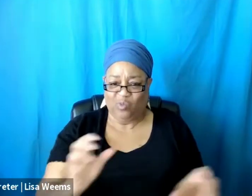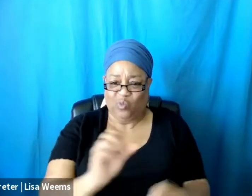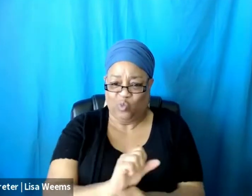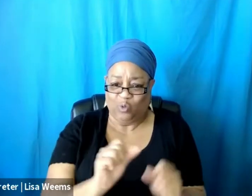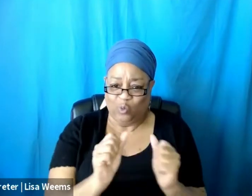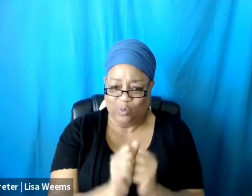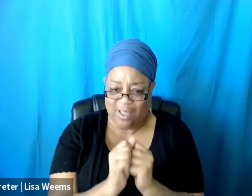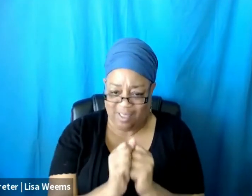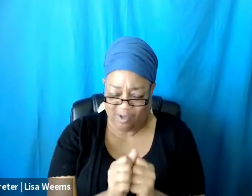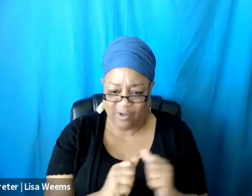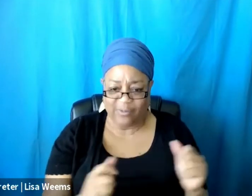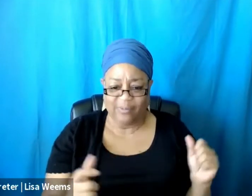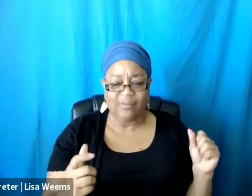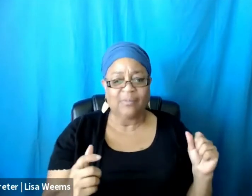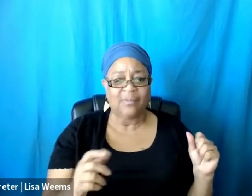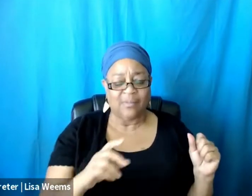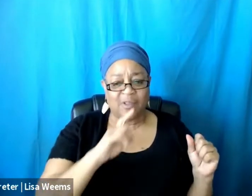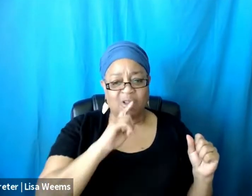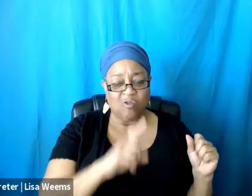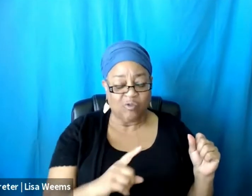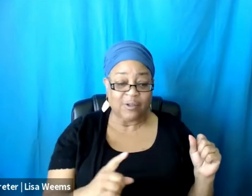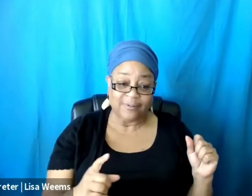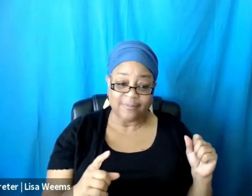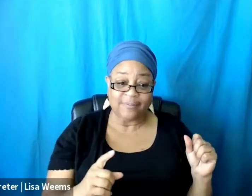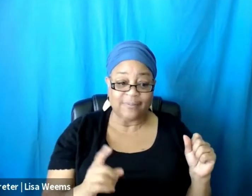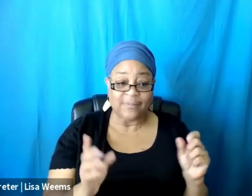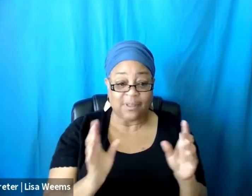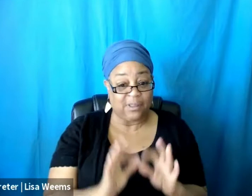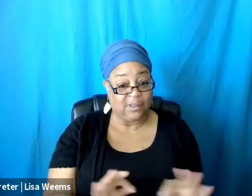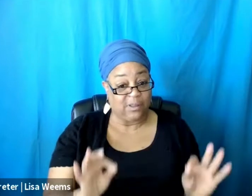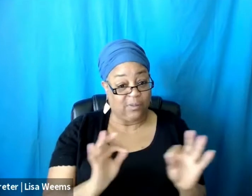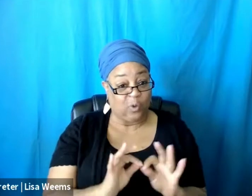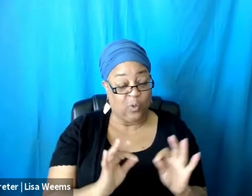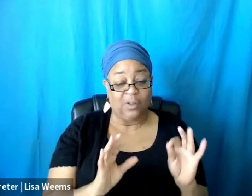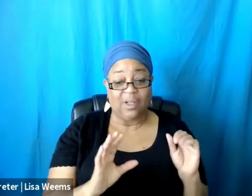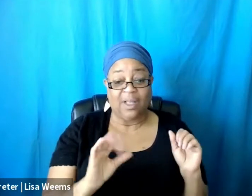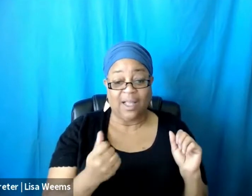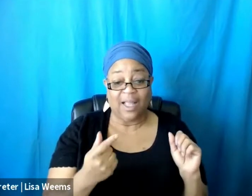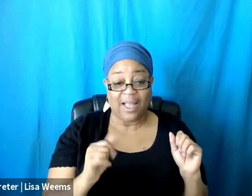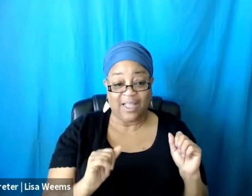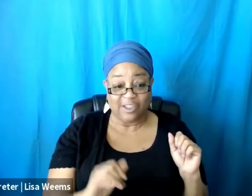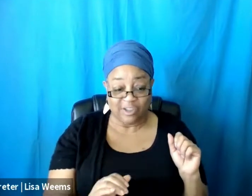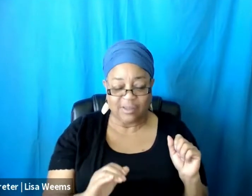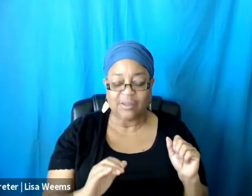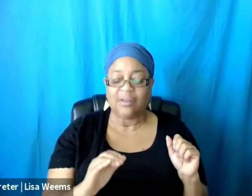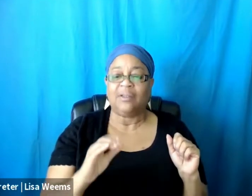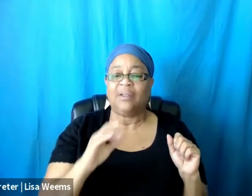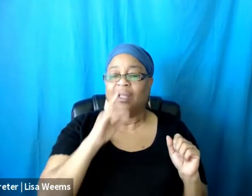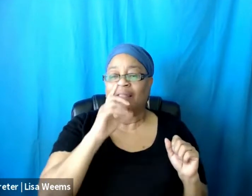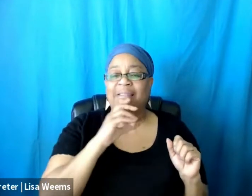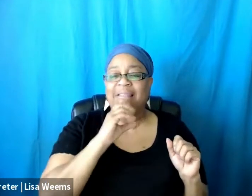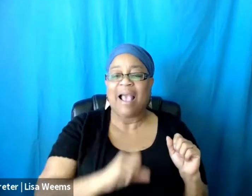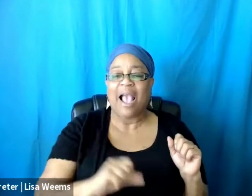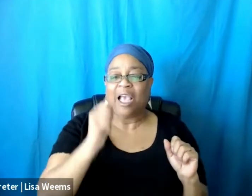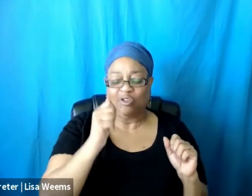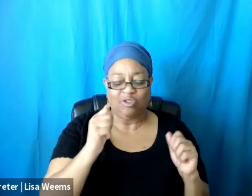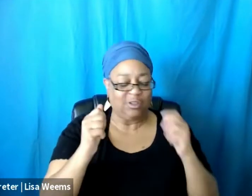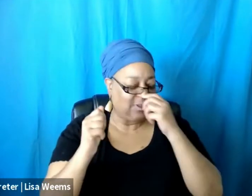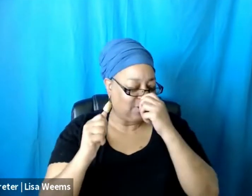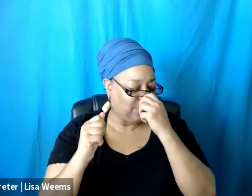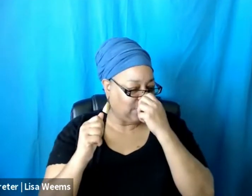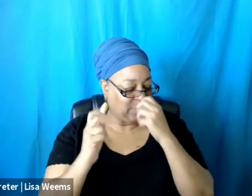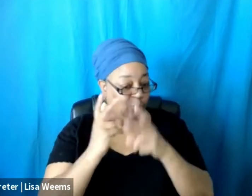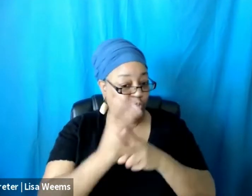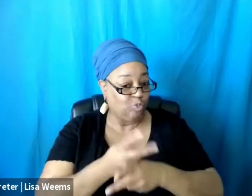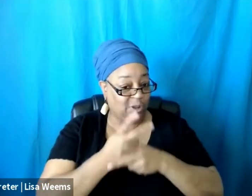me that the aging services sector is already cross-promoting National Preparedness Month, and they have